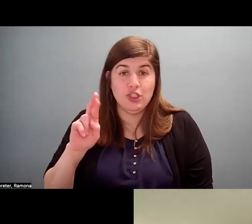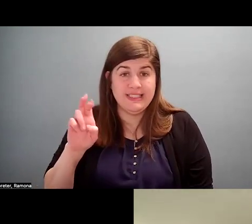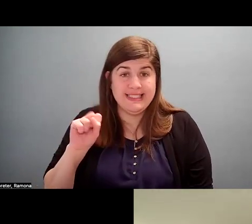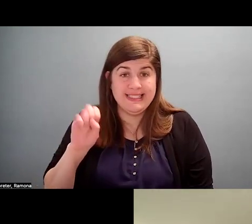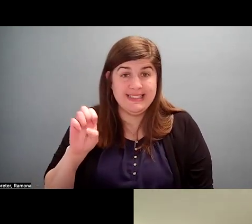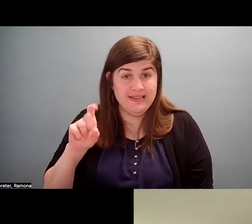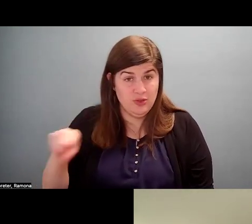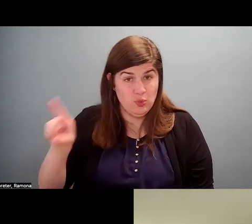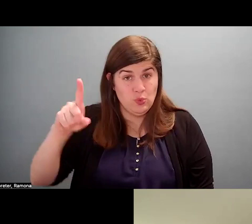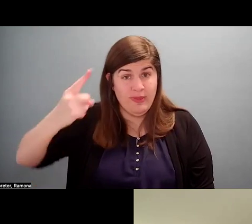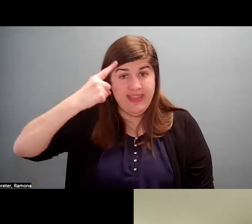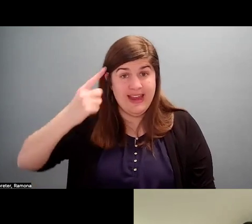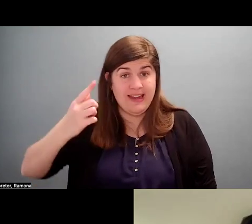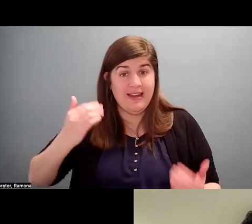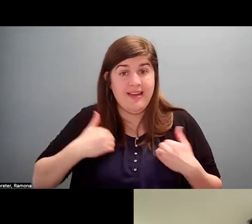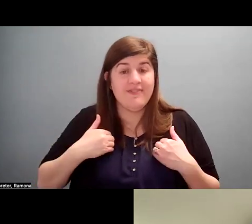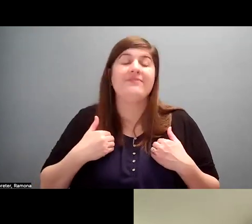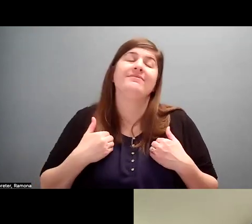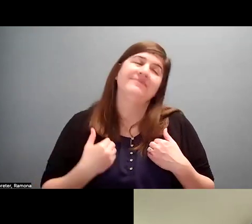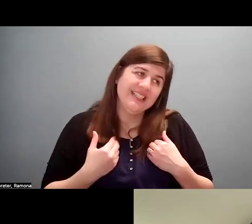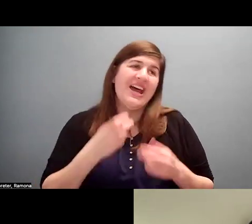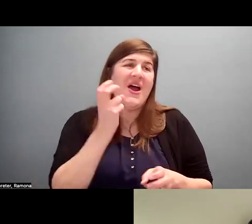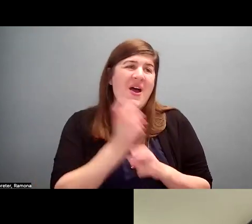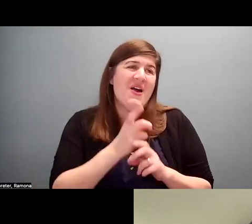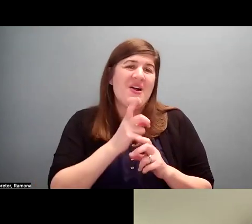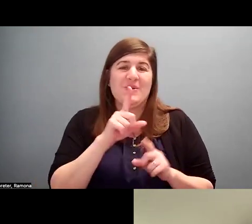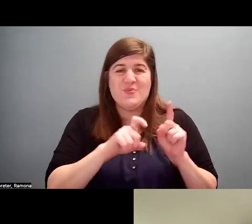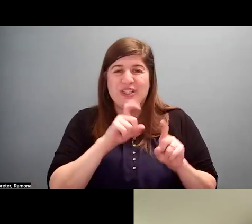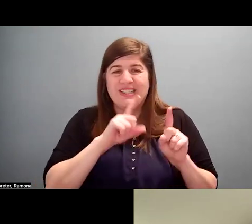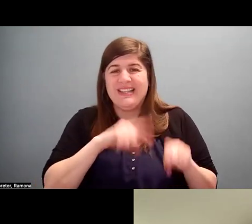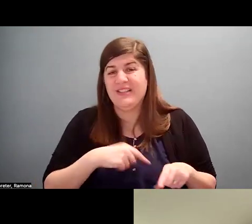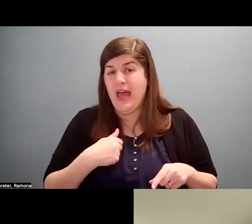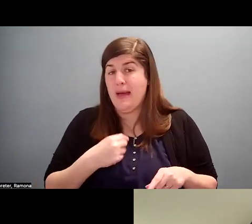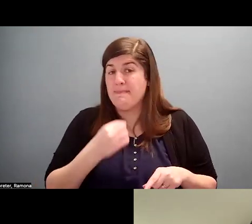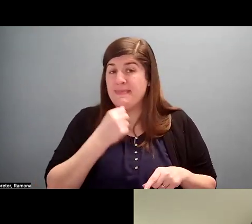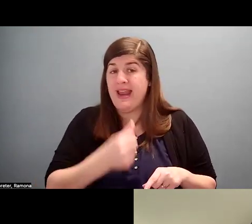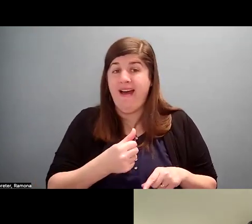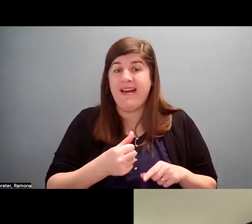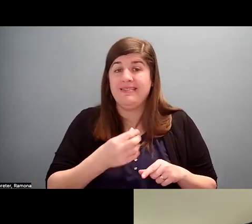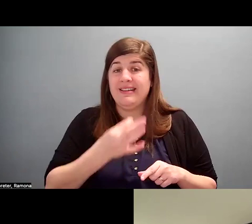multiverses? That's a hard question. So I'm not an expert by any means in this field.